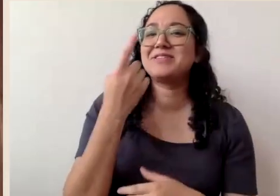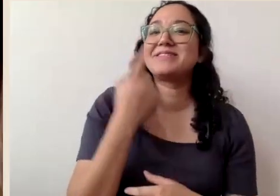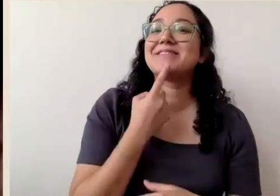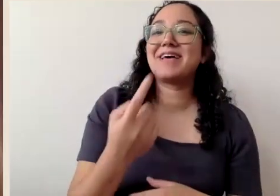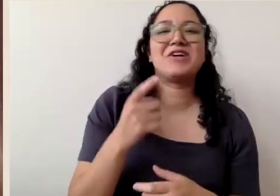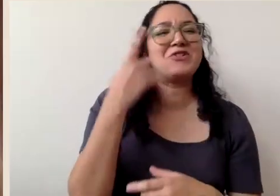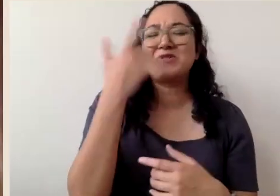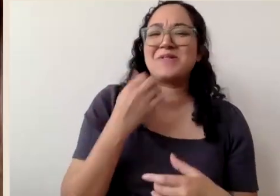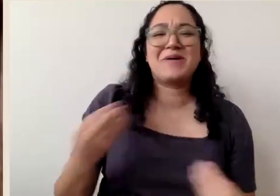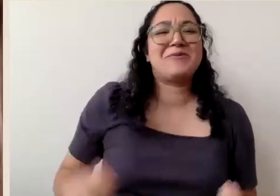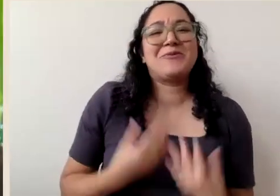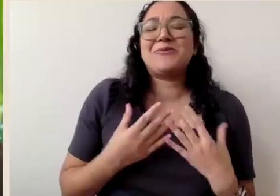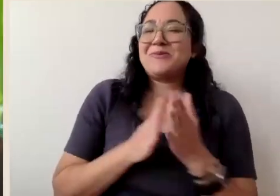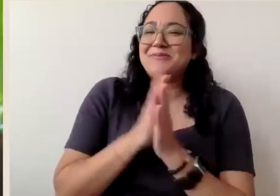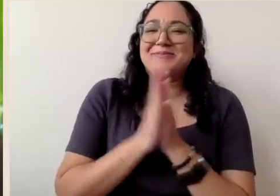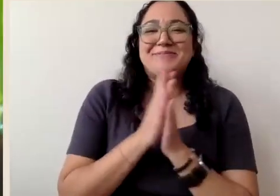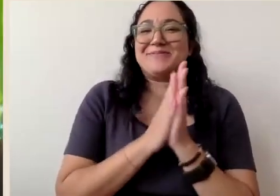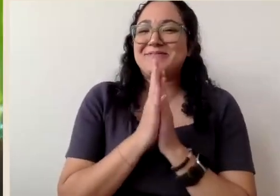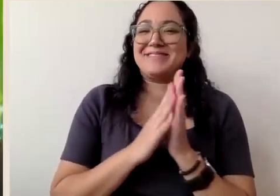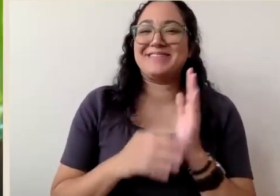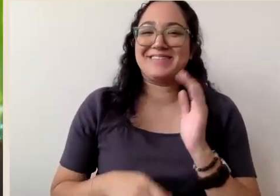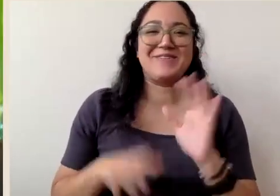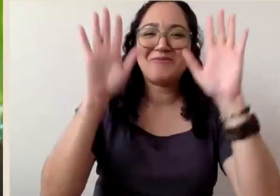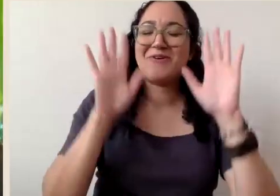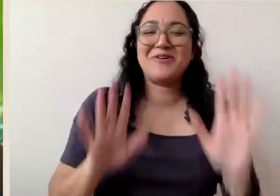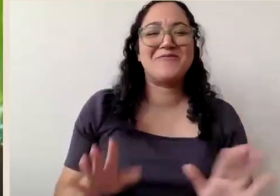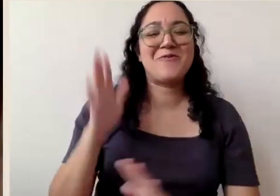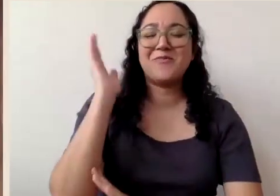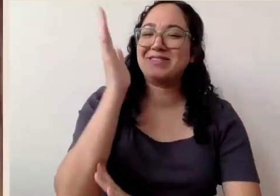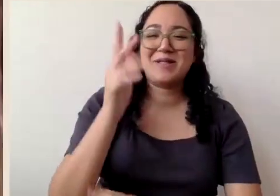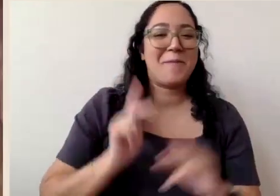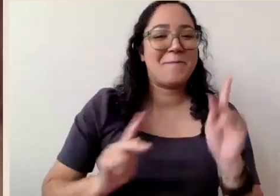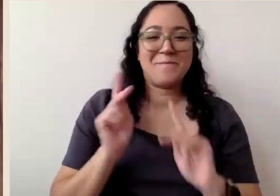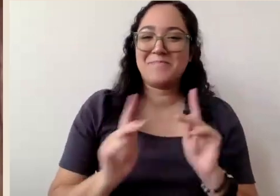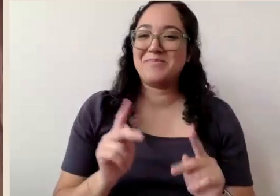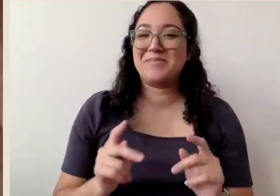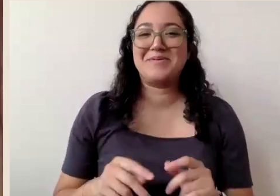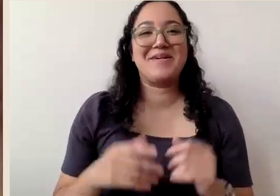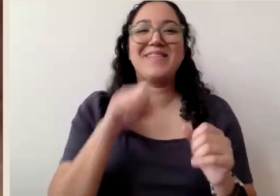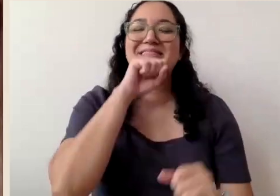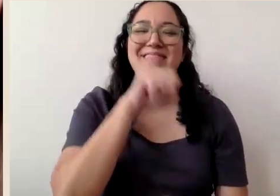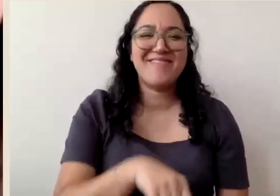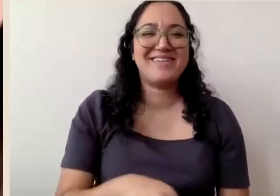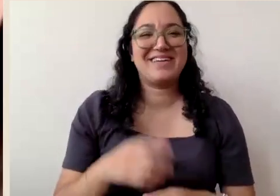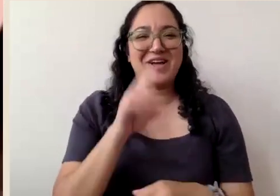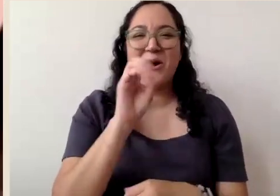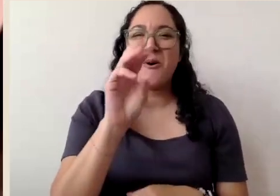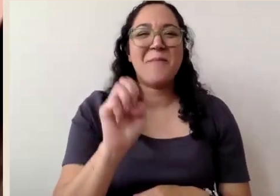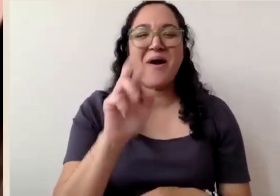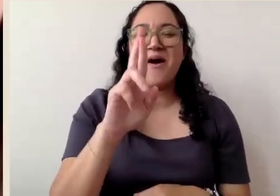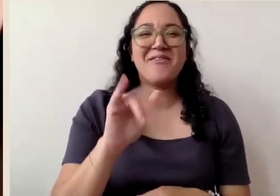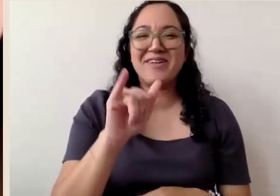an inspiration. Aw, Great presentation. People are just loving it, Omari. You're I amazing appreciate